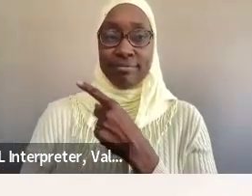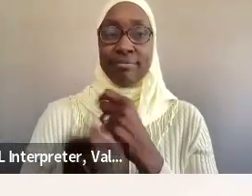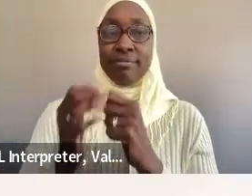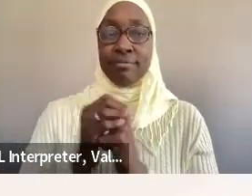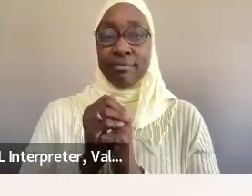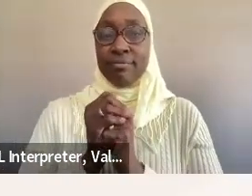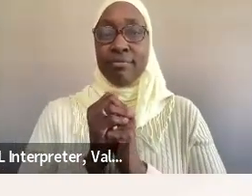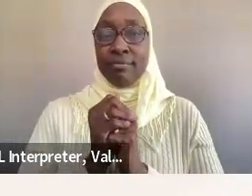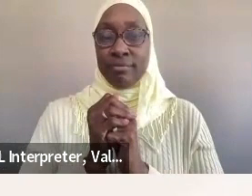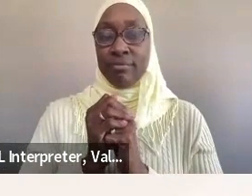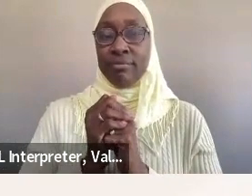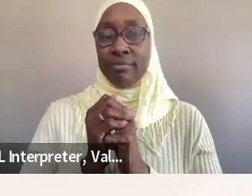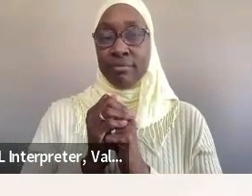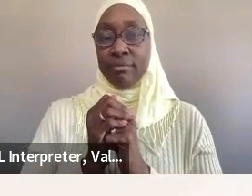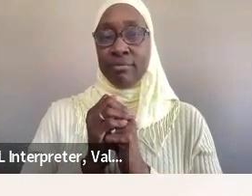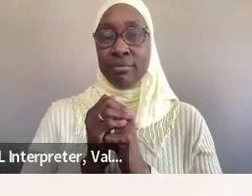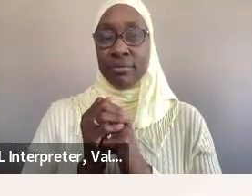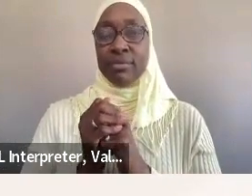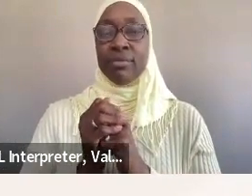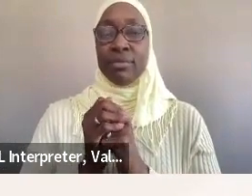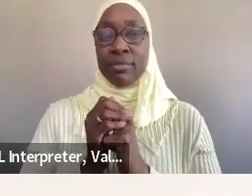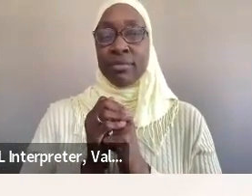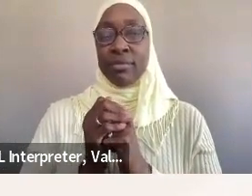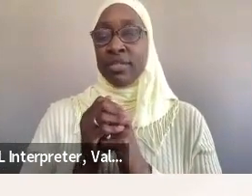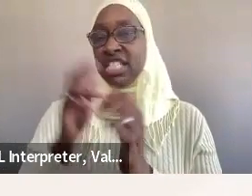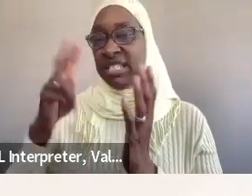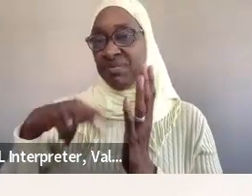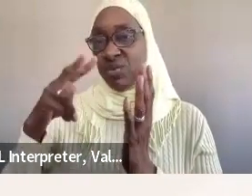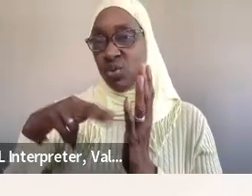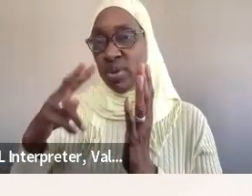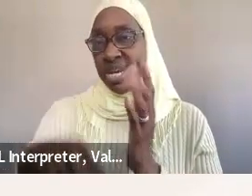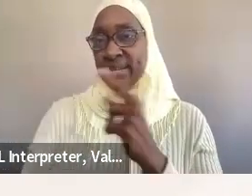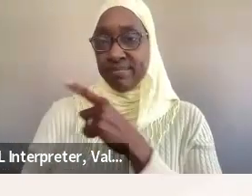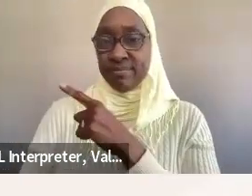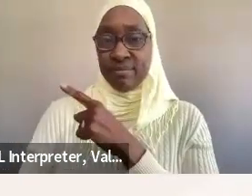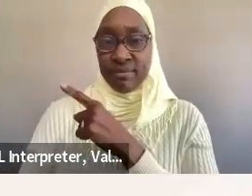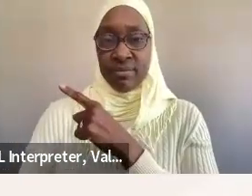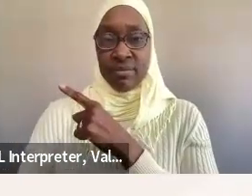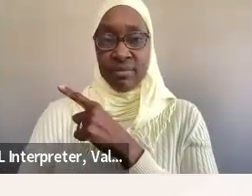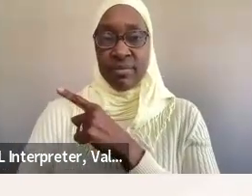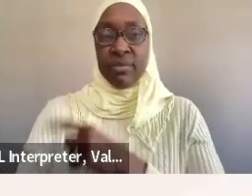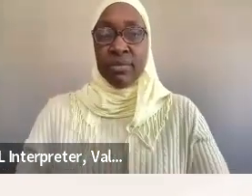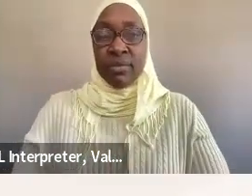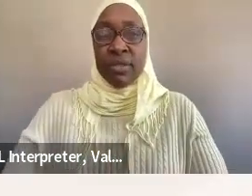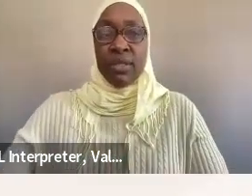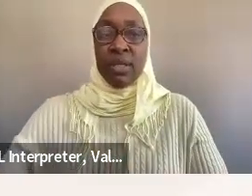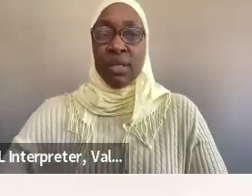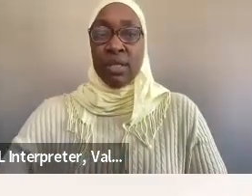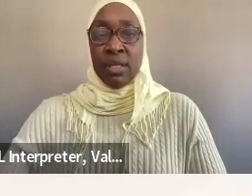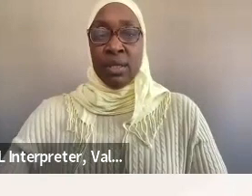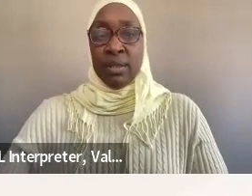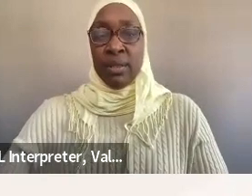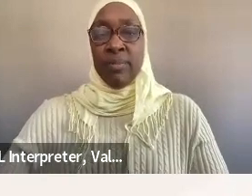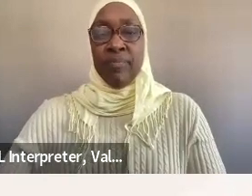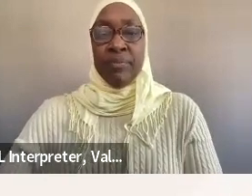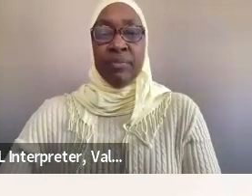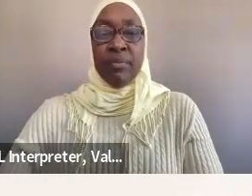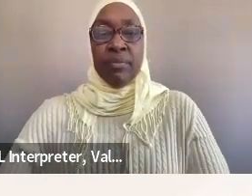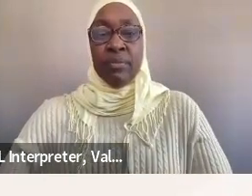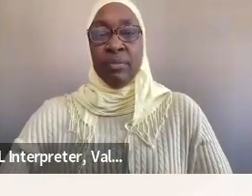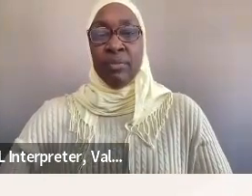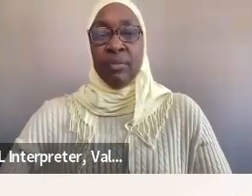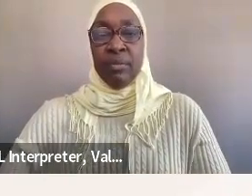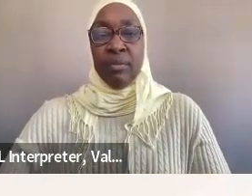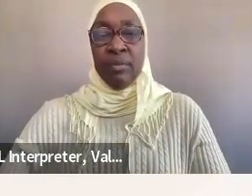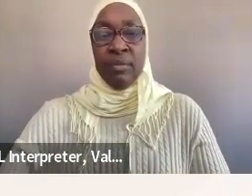looking beyond the superficial markers of diversity to facilitate radical disability justice transformation of the university.